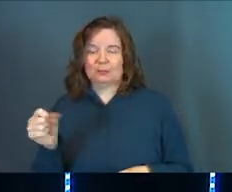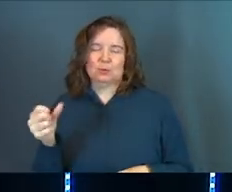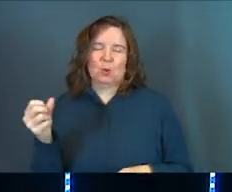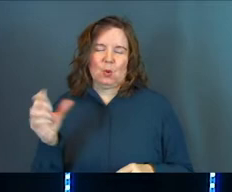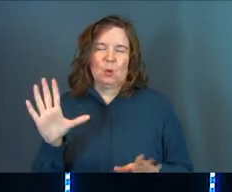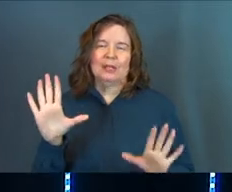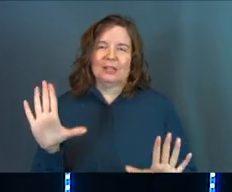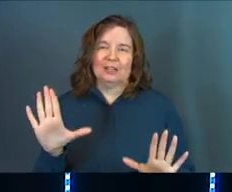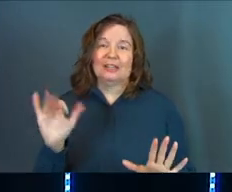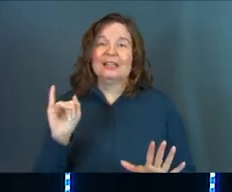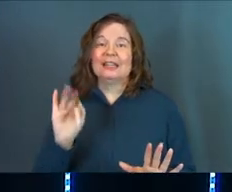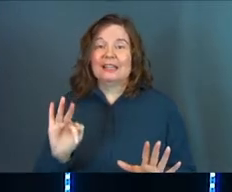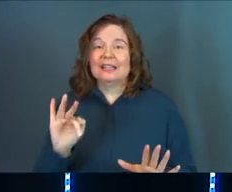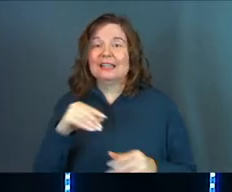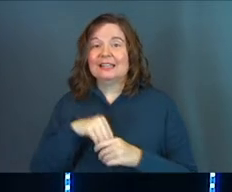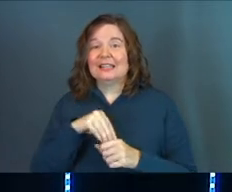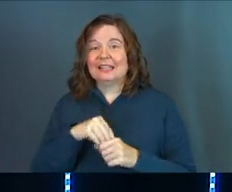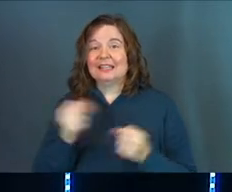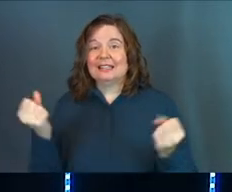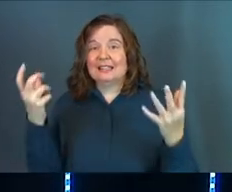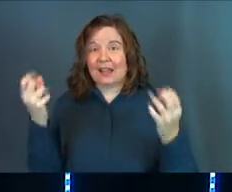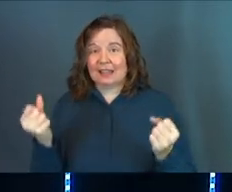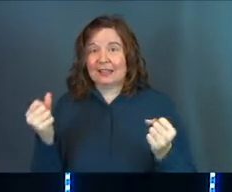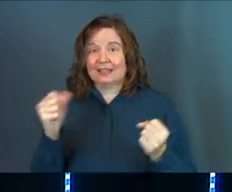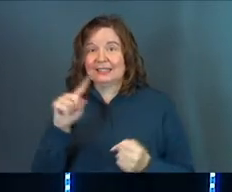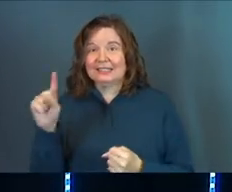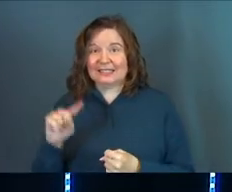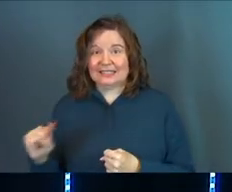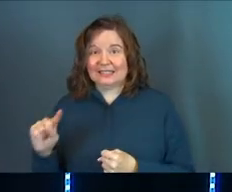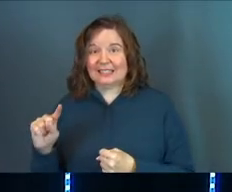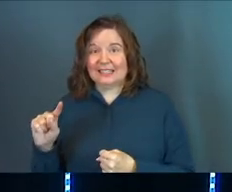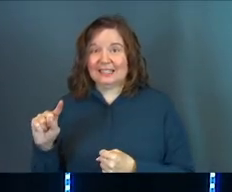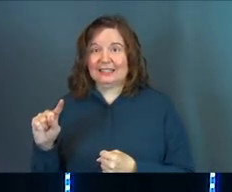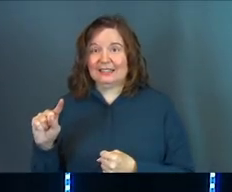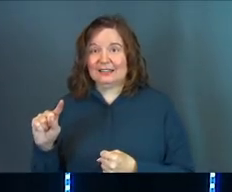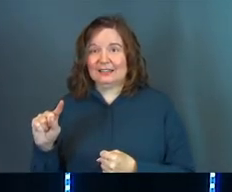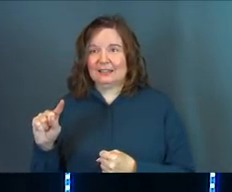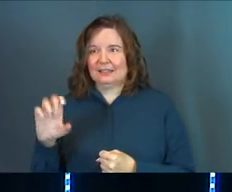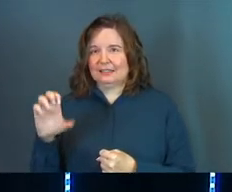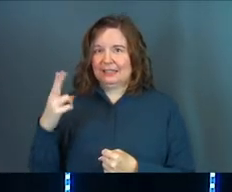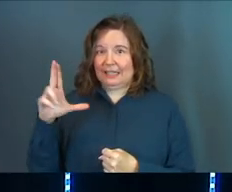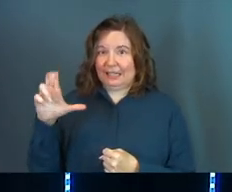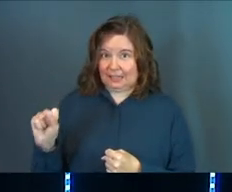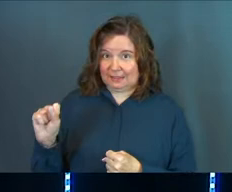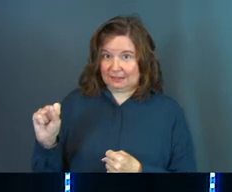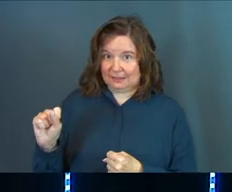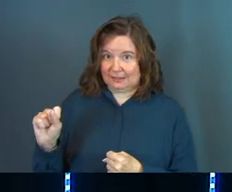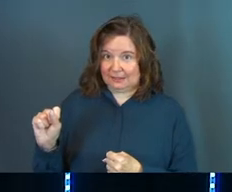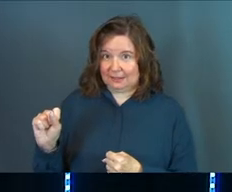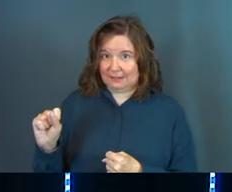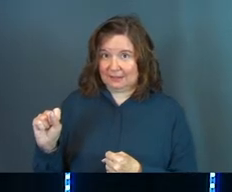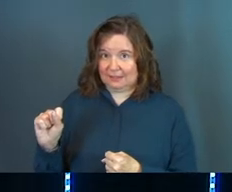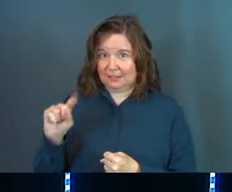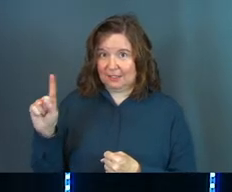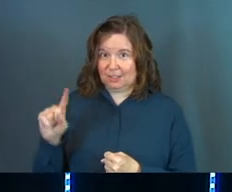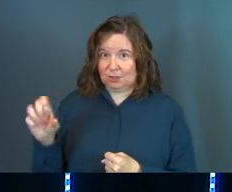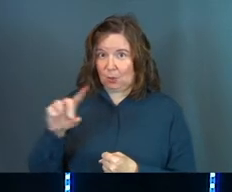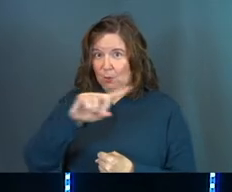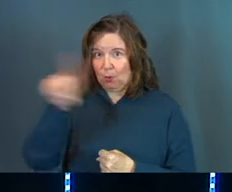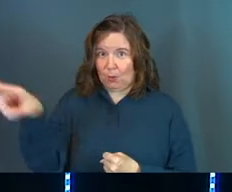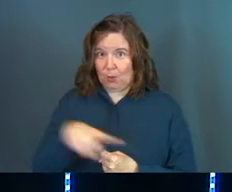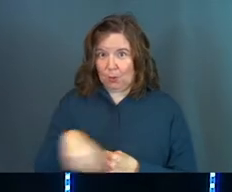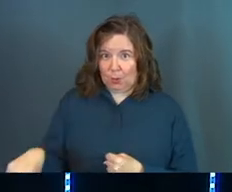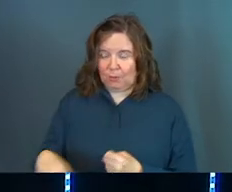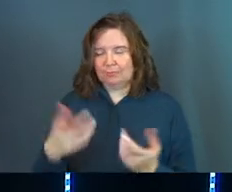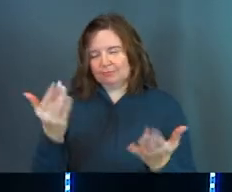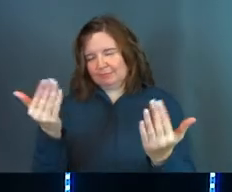So here's the deal. In sign language, Z for Nicodemus or Zacchaeus is Zorro. Give me a